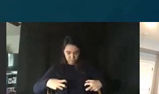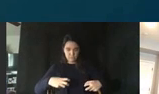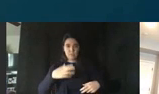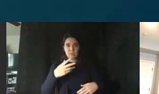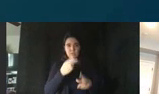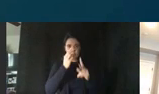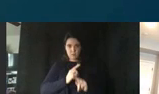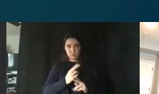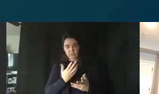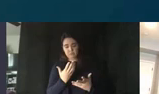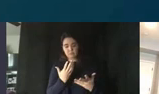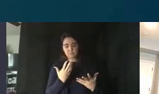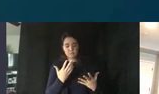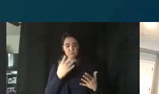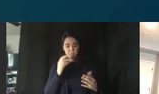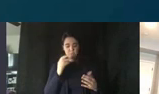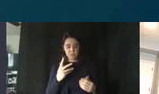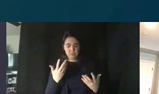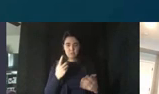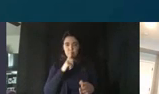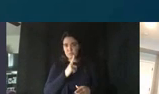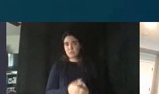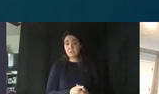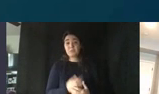that. It's